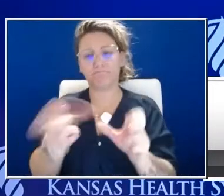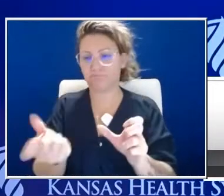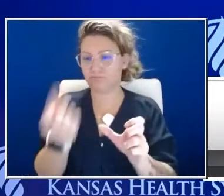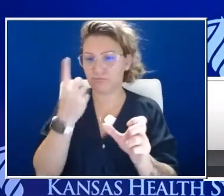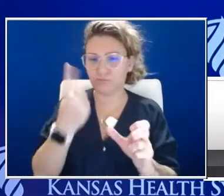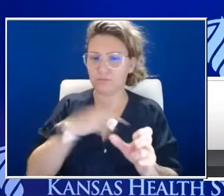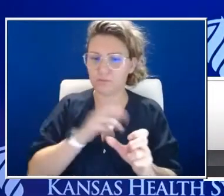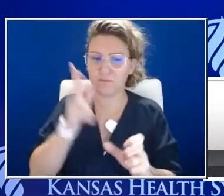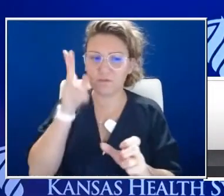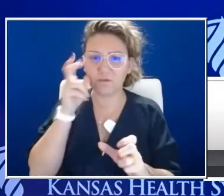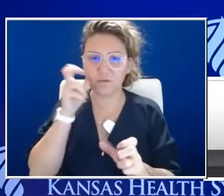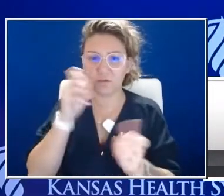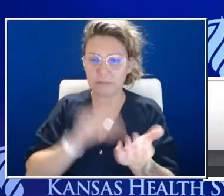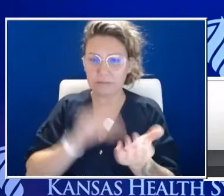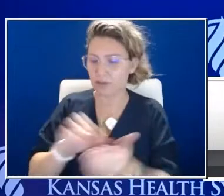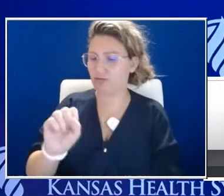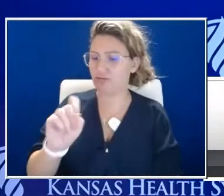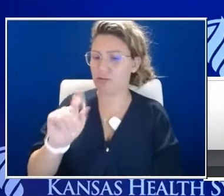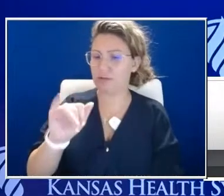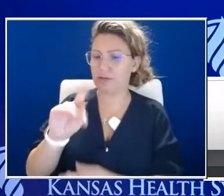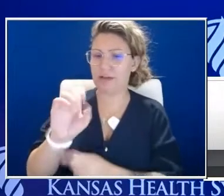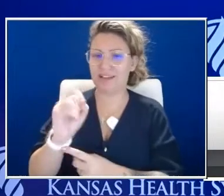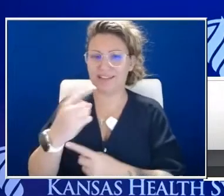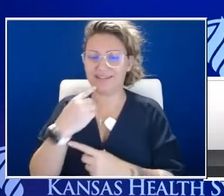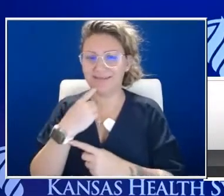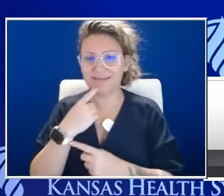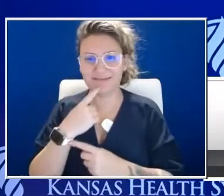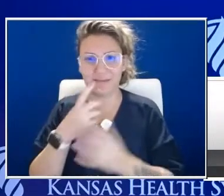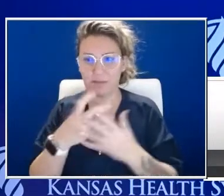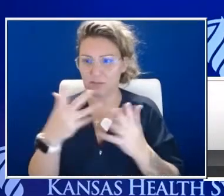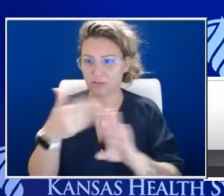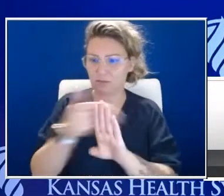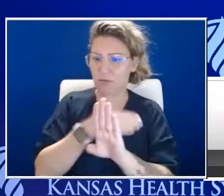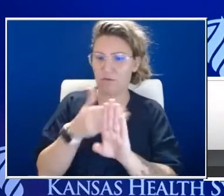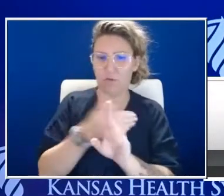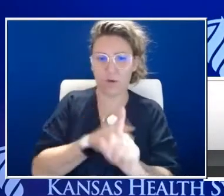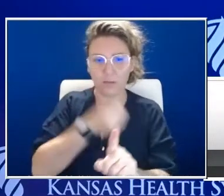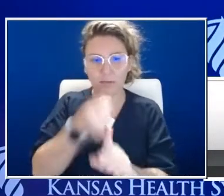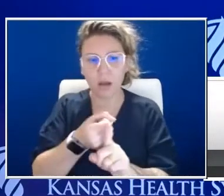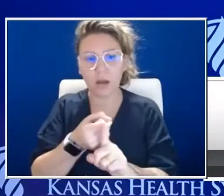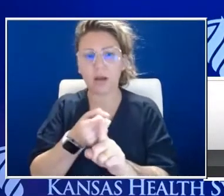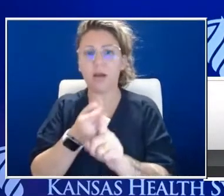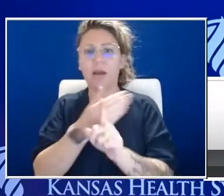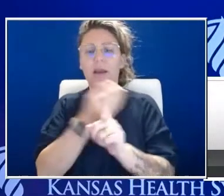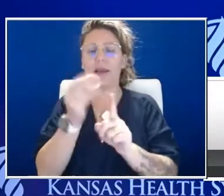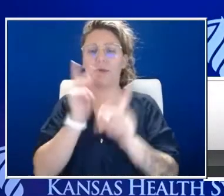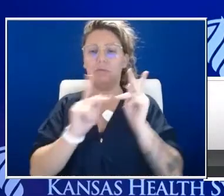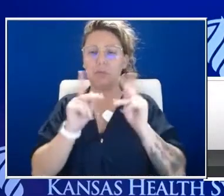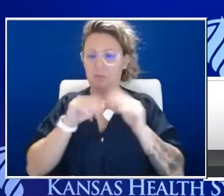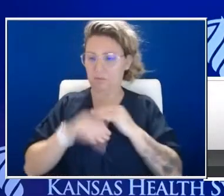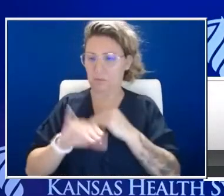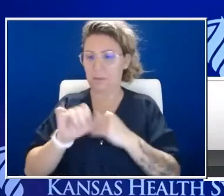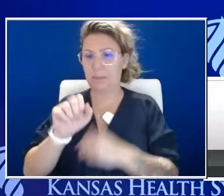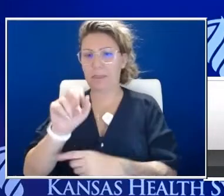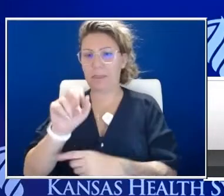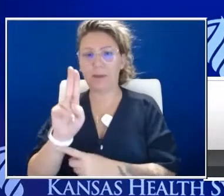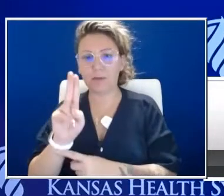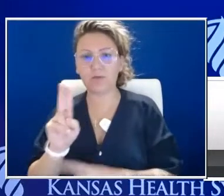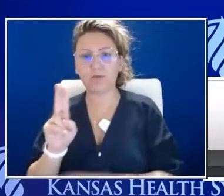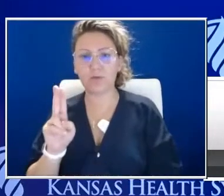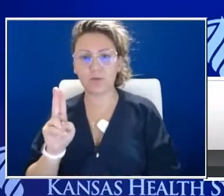Stites say this how many times, even before the pandemic, even when we knew people came into the ICU, there